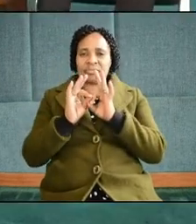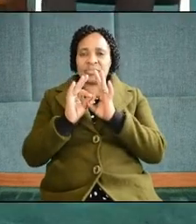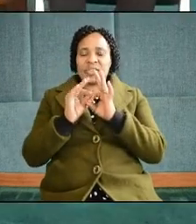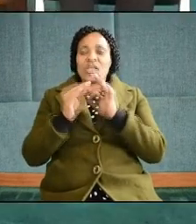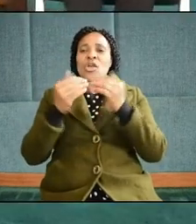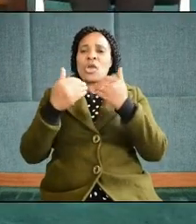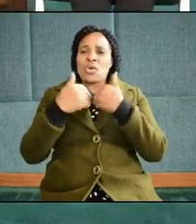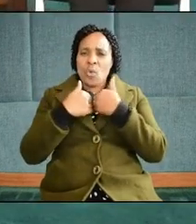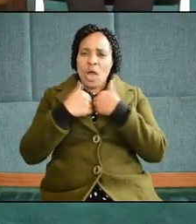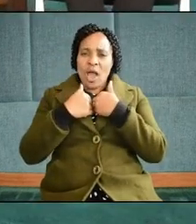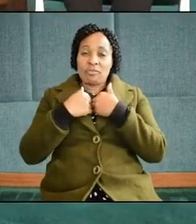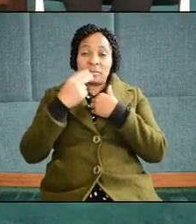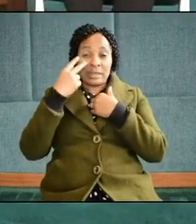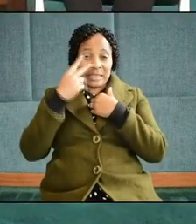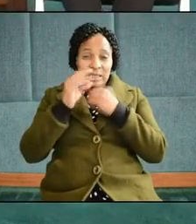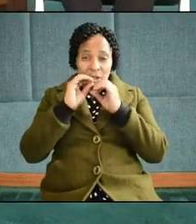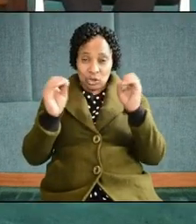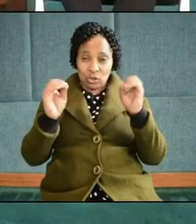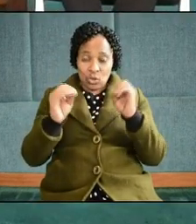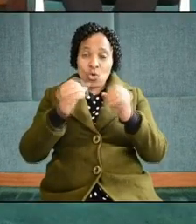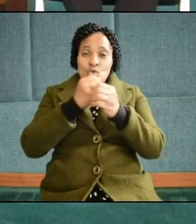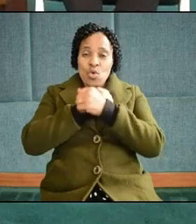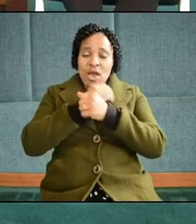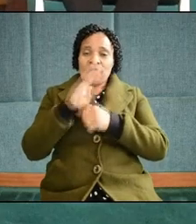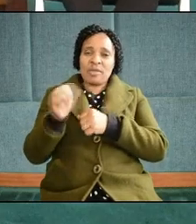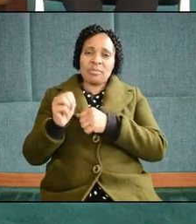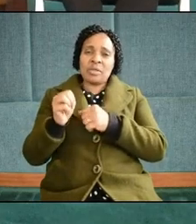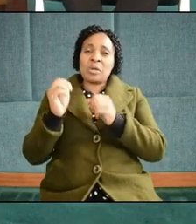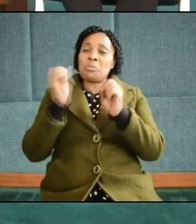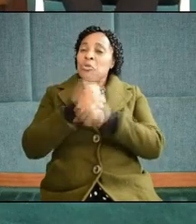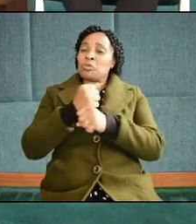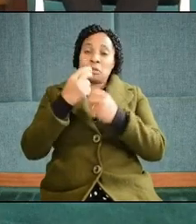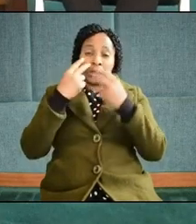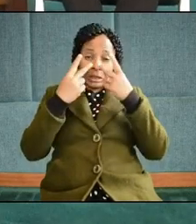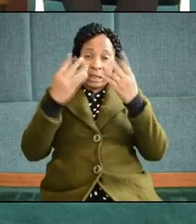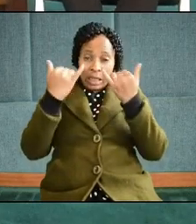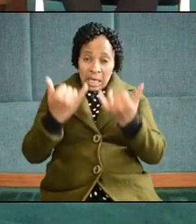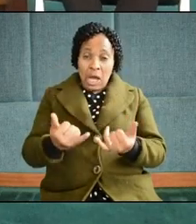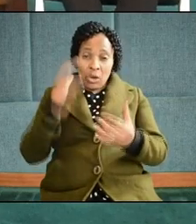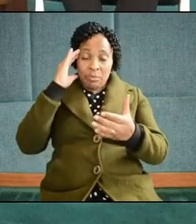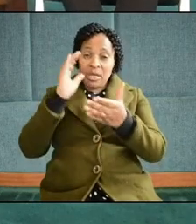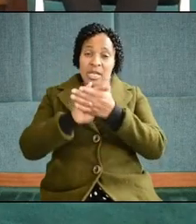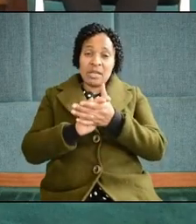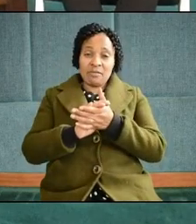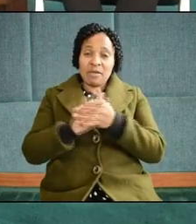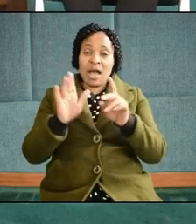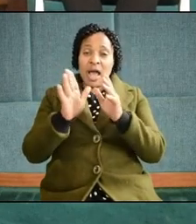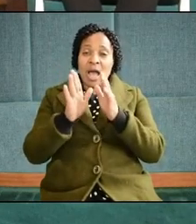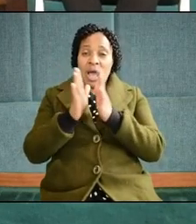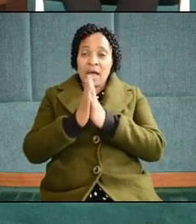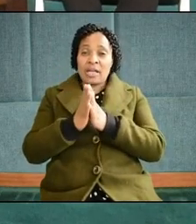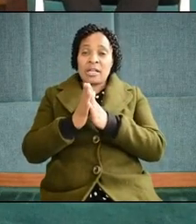Though you have not seen him, you love him. And even though you do not see him now, you believe in him and are filled with